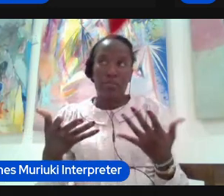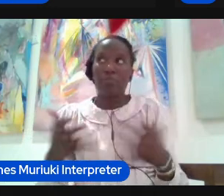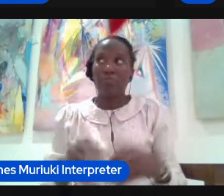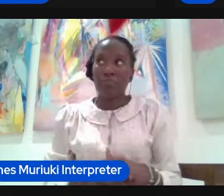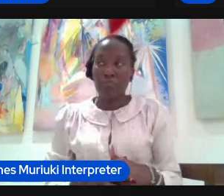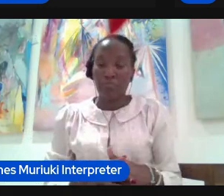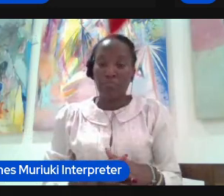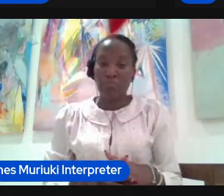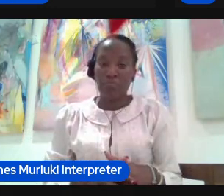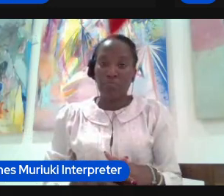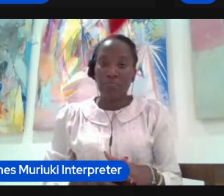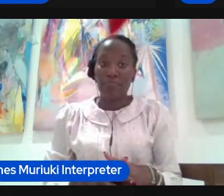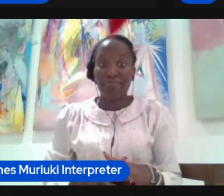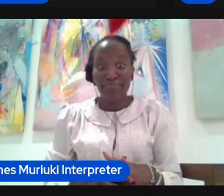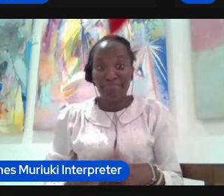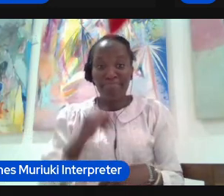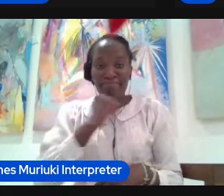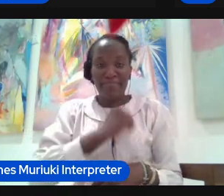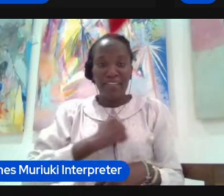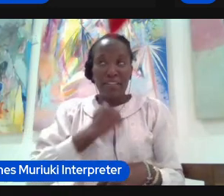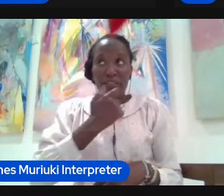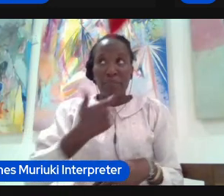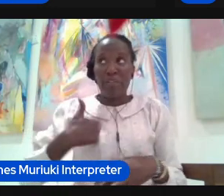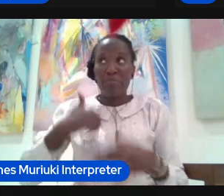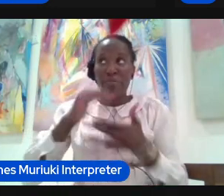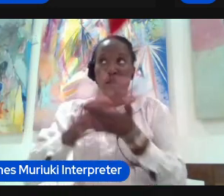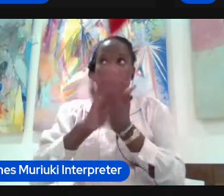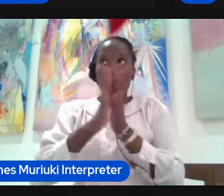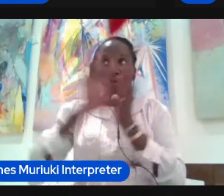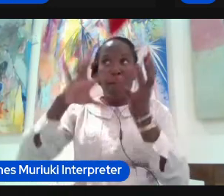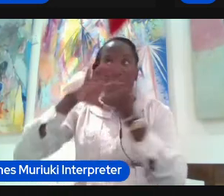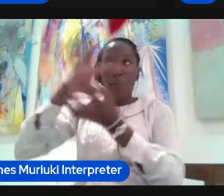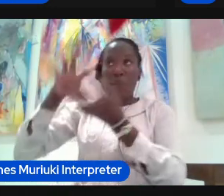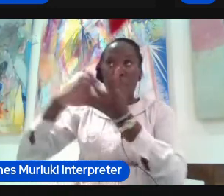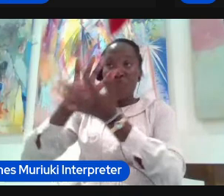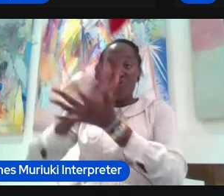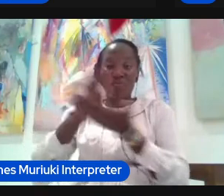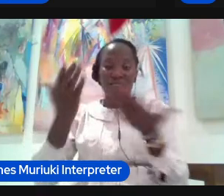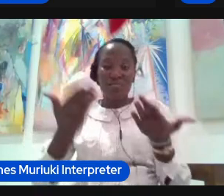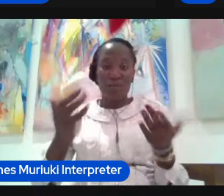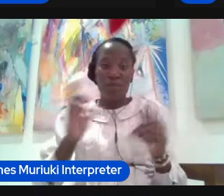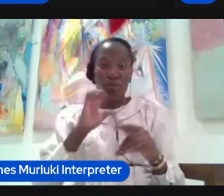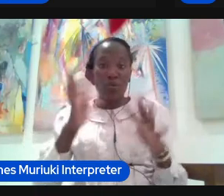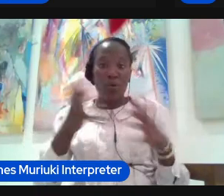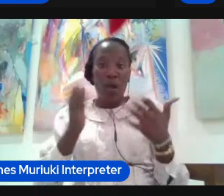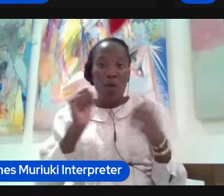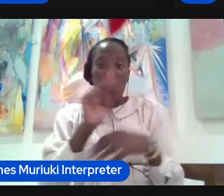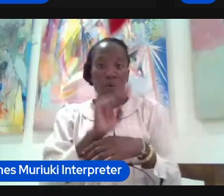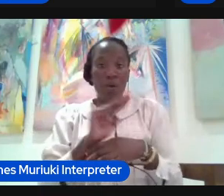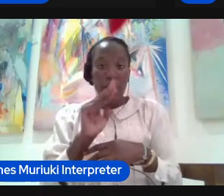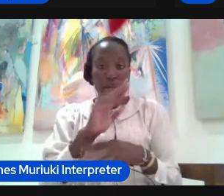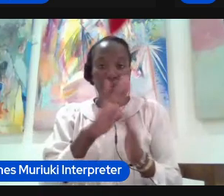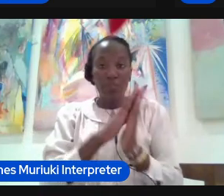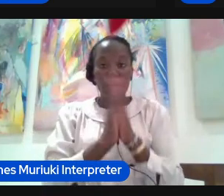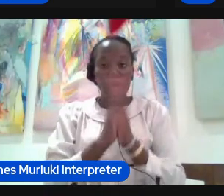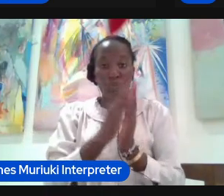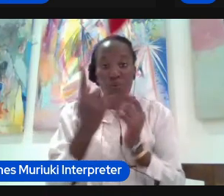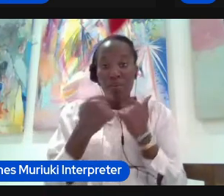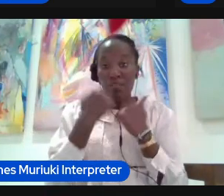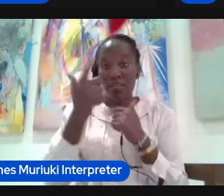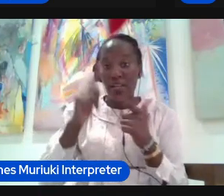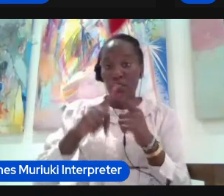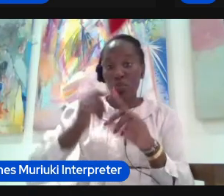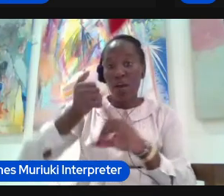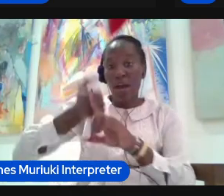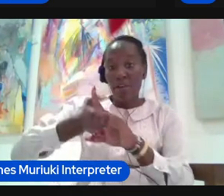Oh, so sorry. I hanged somewhere there. So, how can we use storytelling to advocate